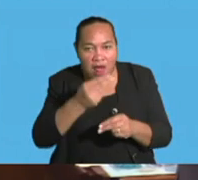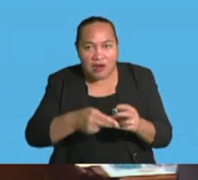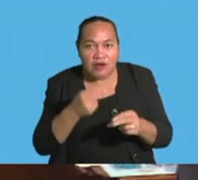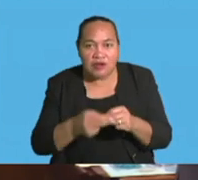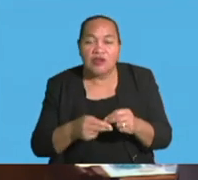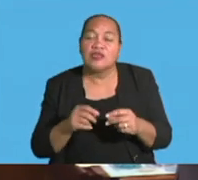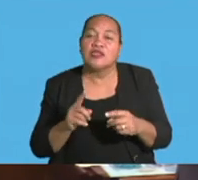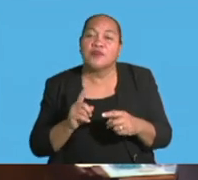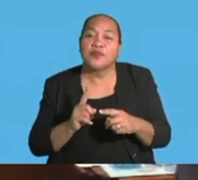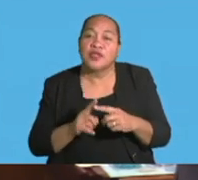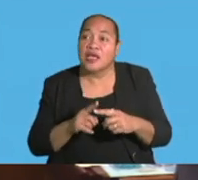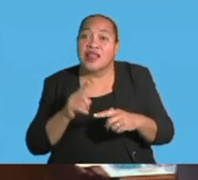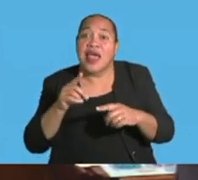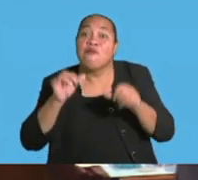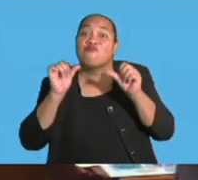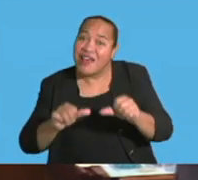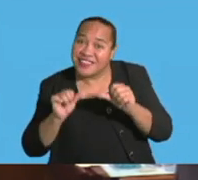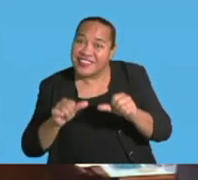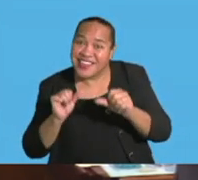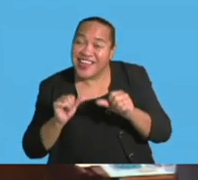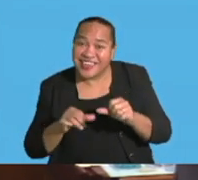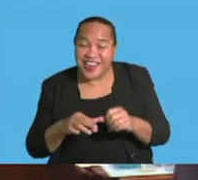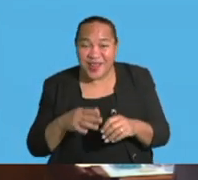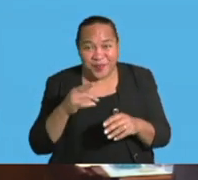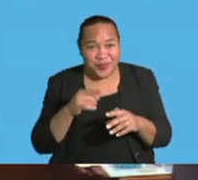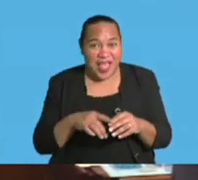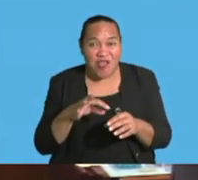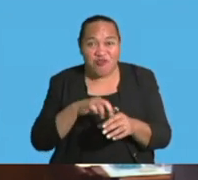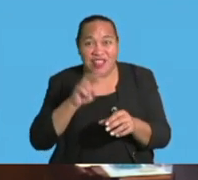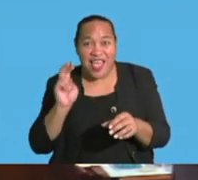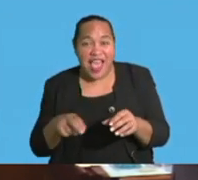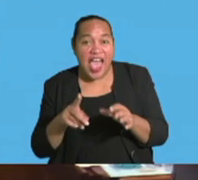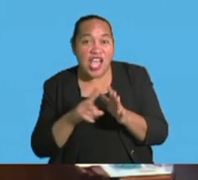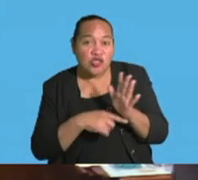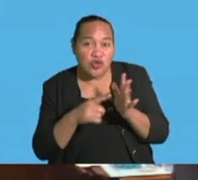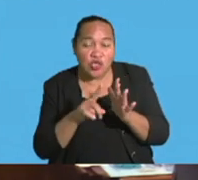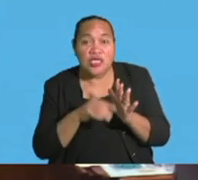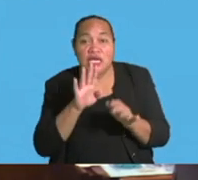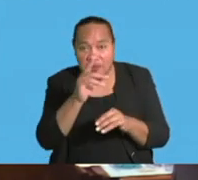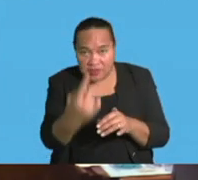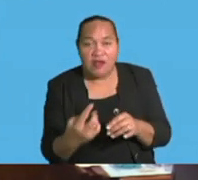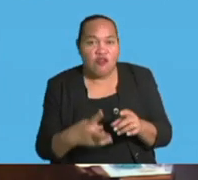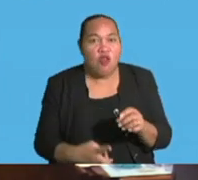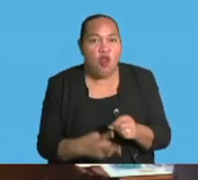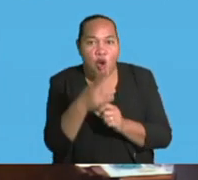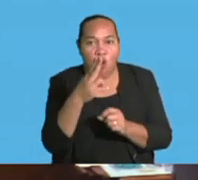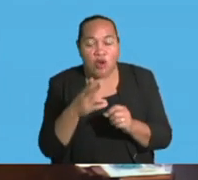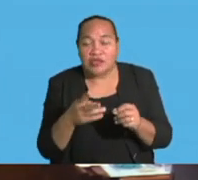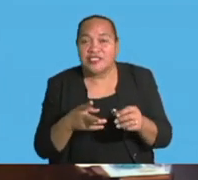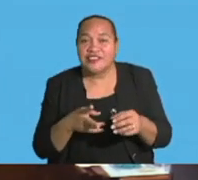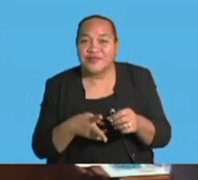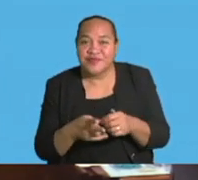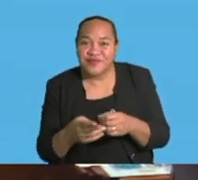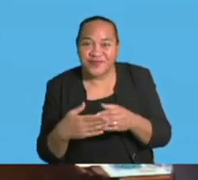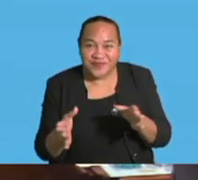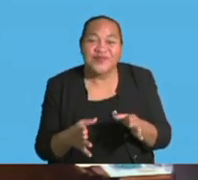His Excellency the President, Major General retired Chochi Konrate, who launched the initiative in January, the Honorable Prime